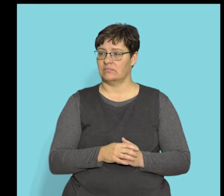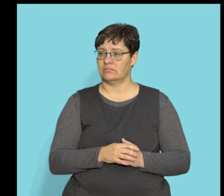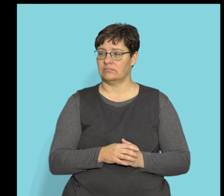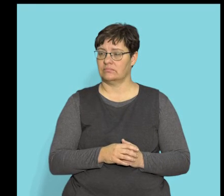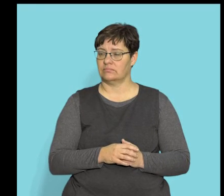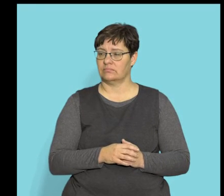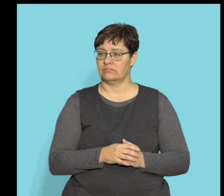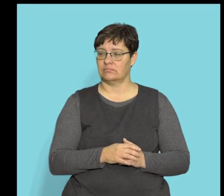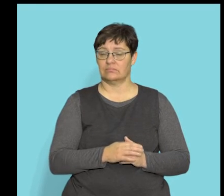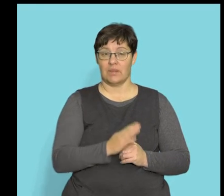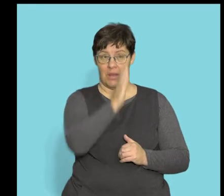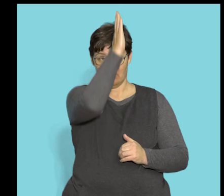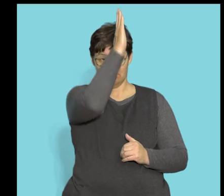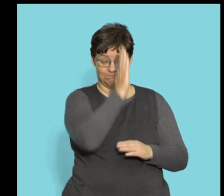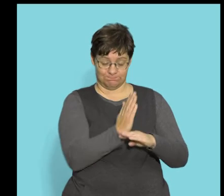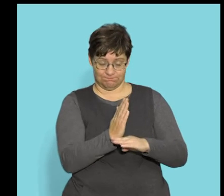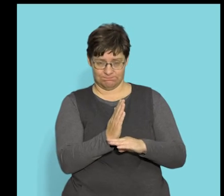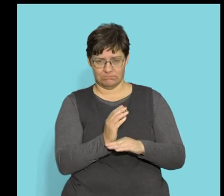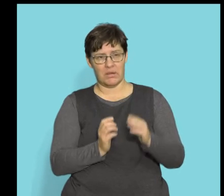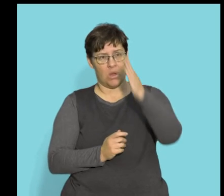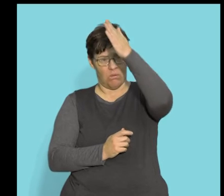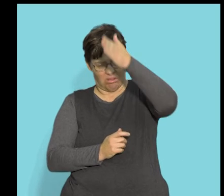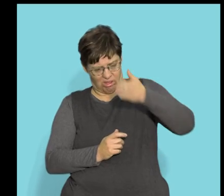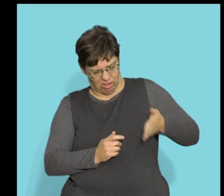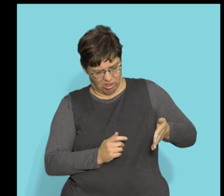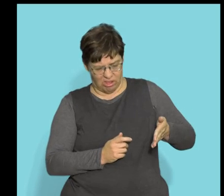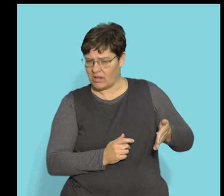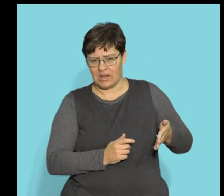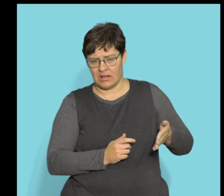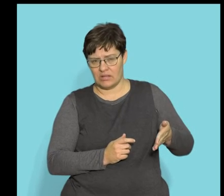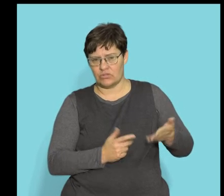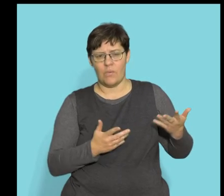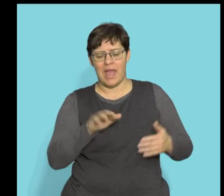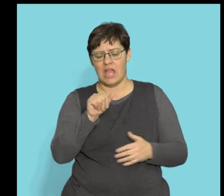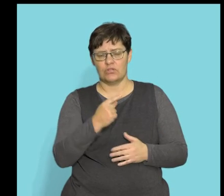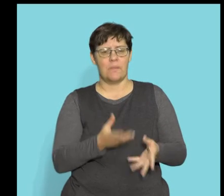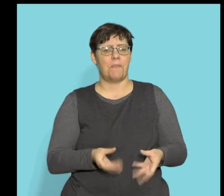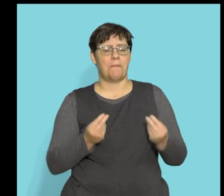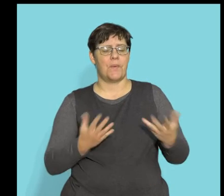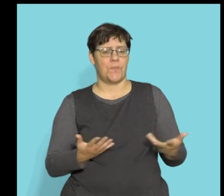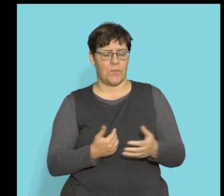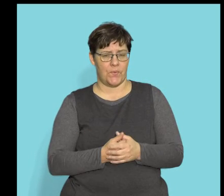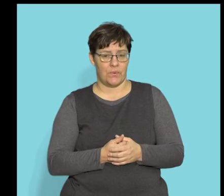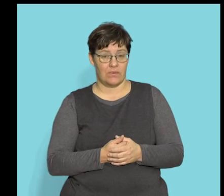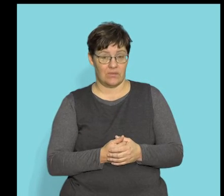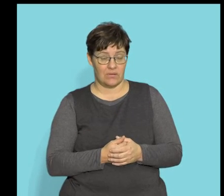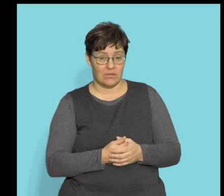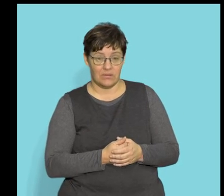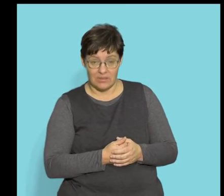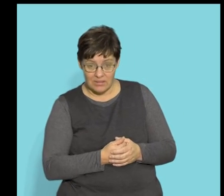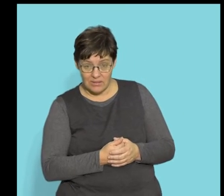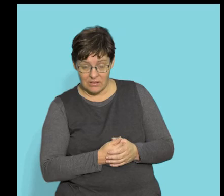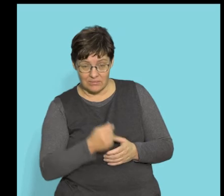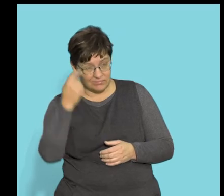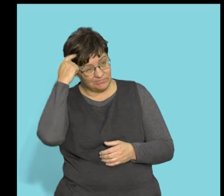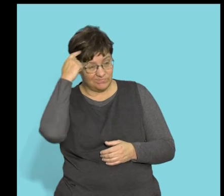height. The question is, how am I actually going to find AG? I'm hoping that everyone's going to